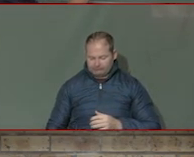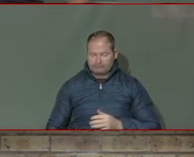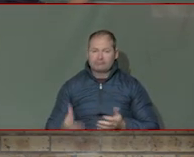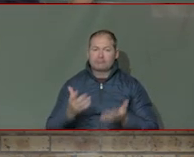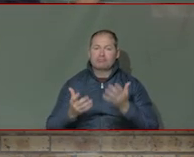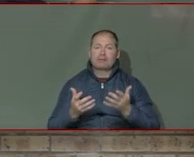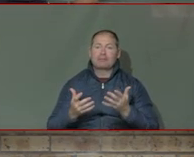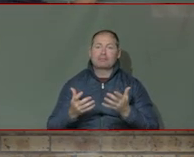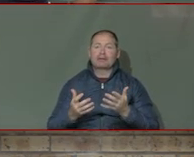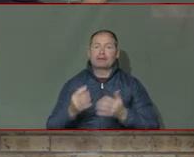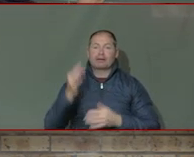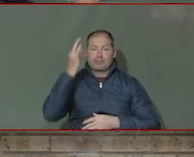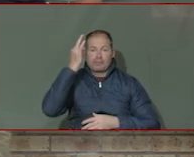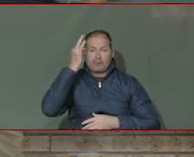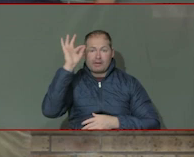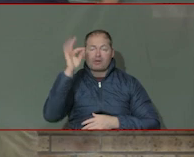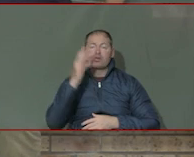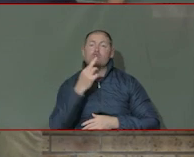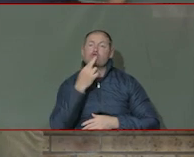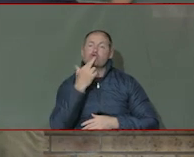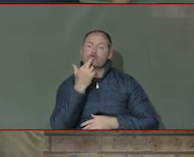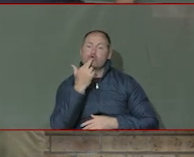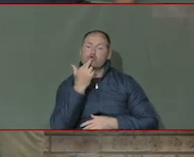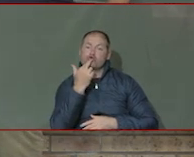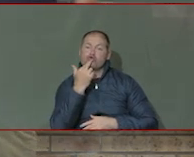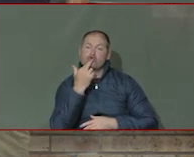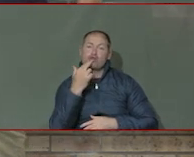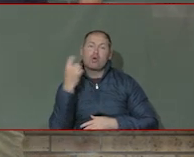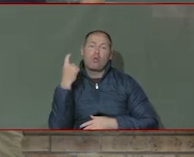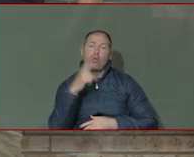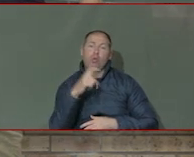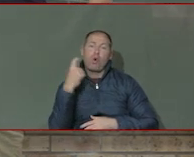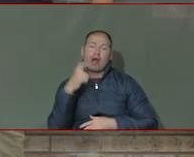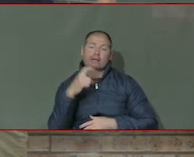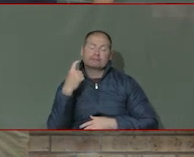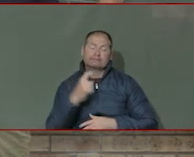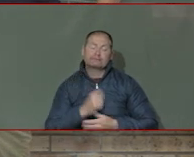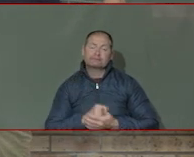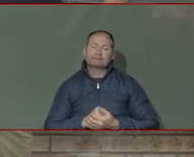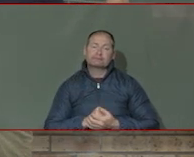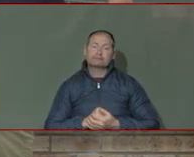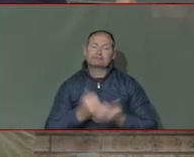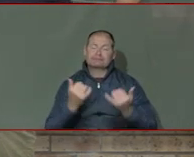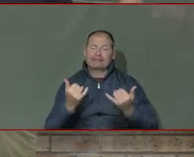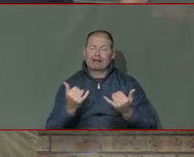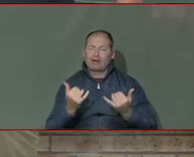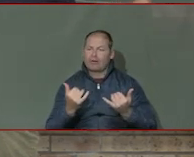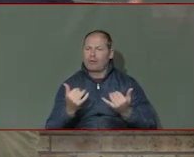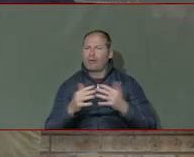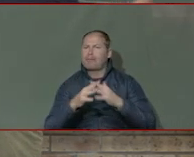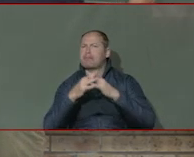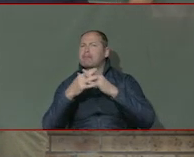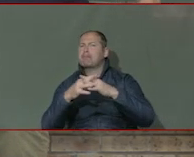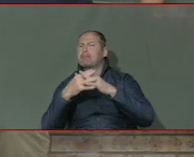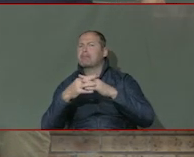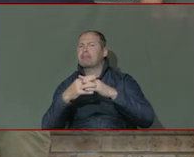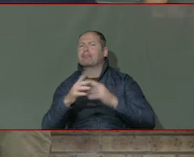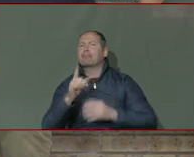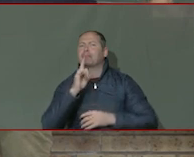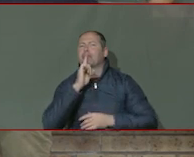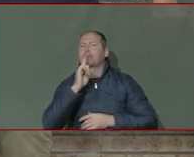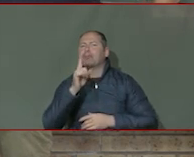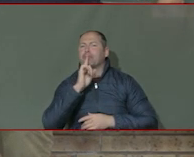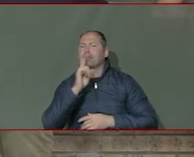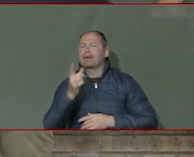red roses are crossed with white roses, and you get something in between. You get pink roses, which